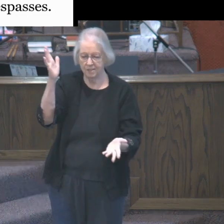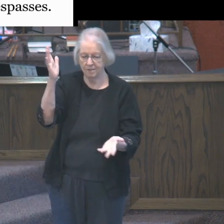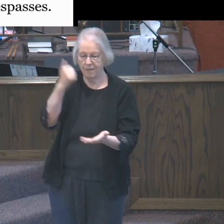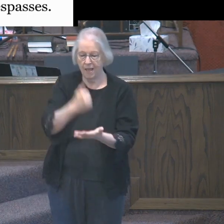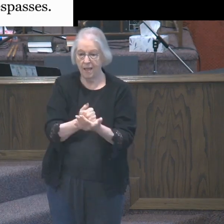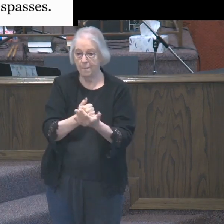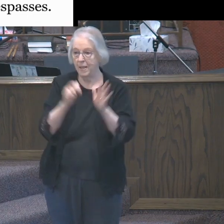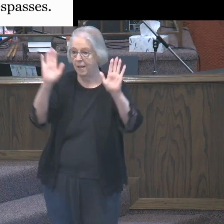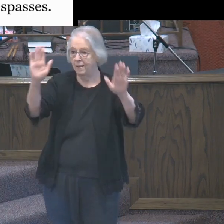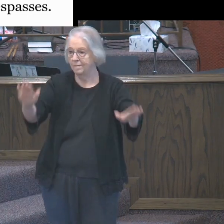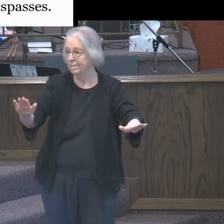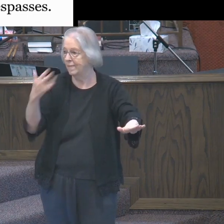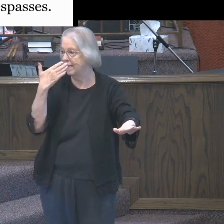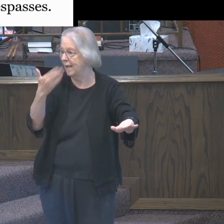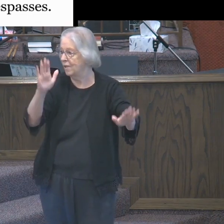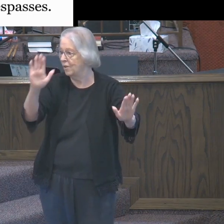seated.